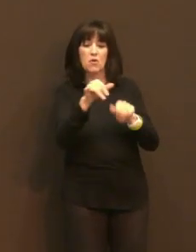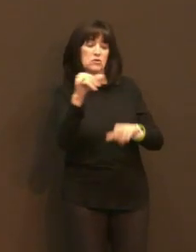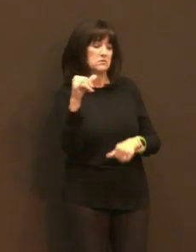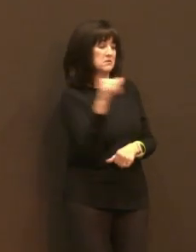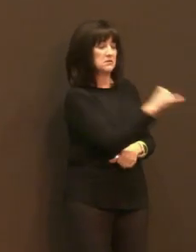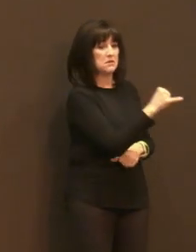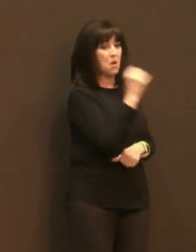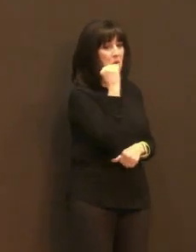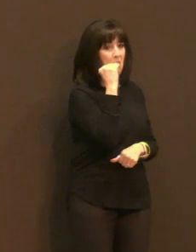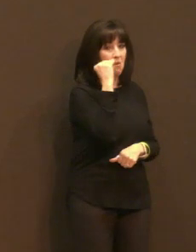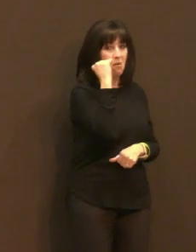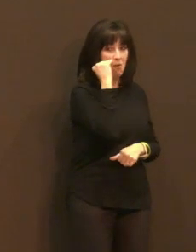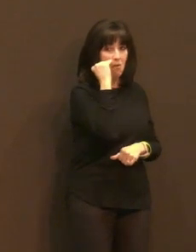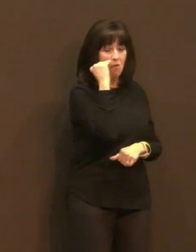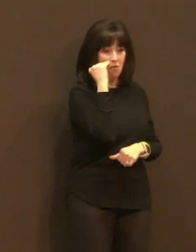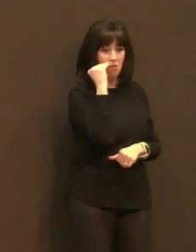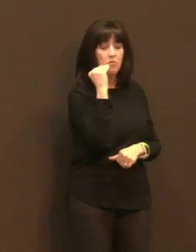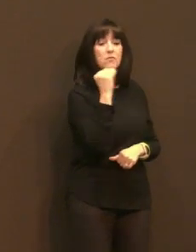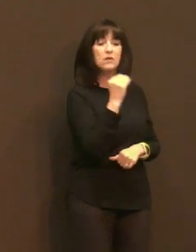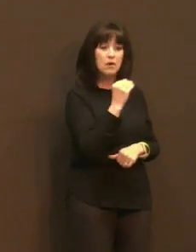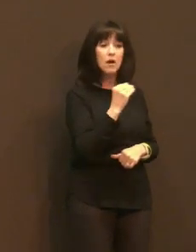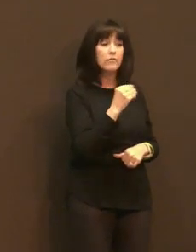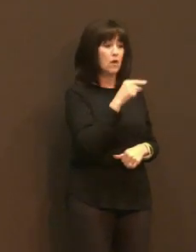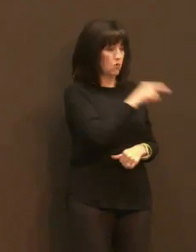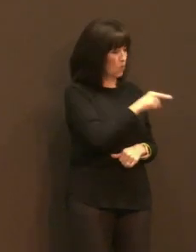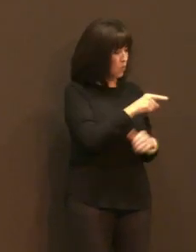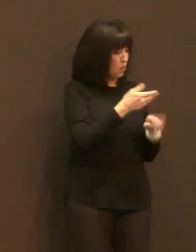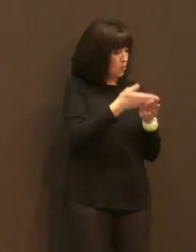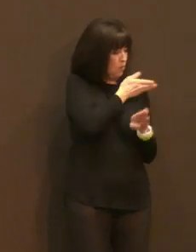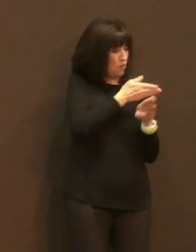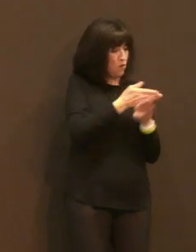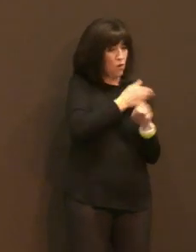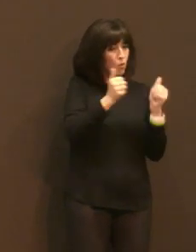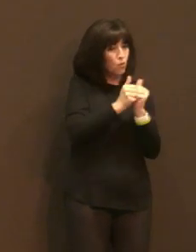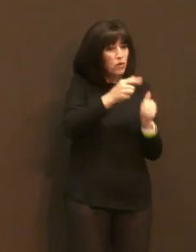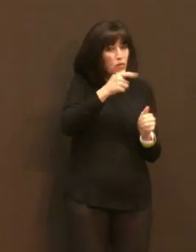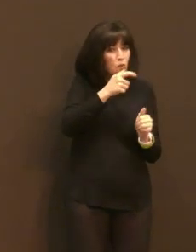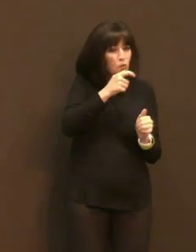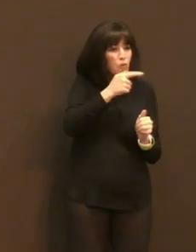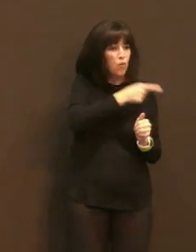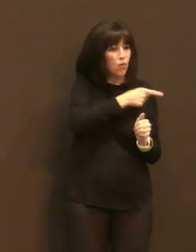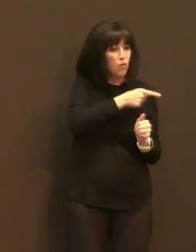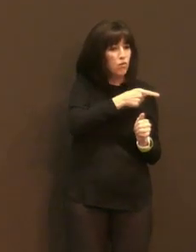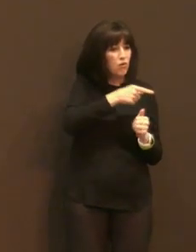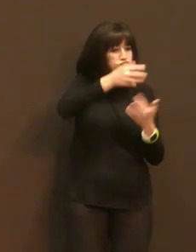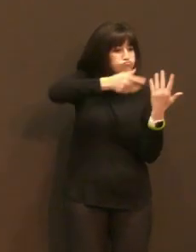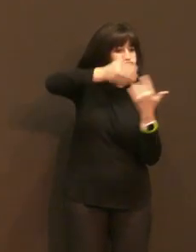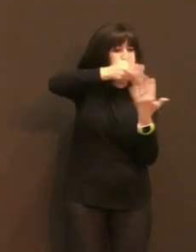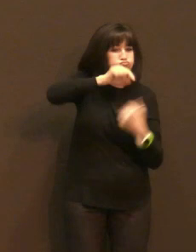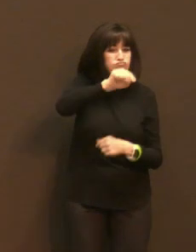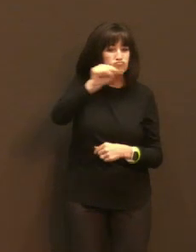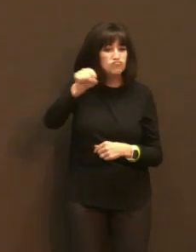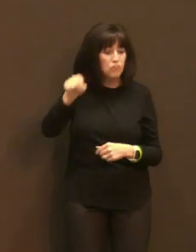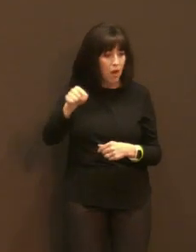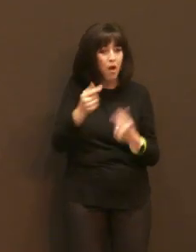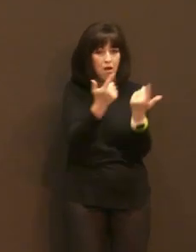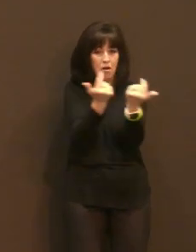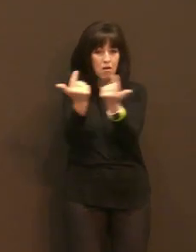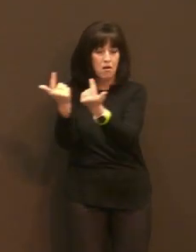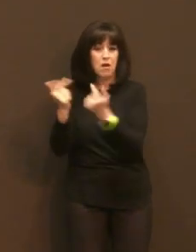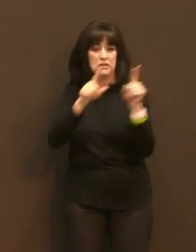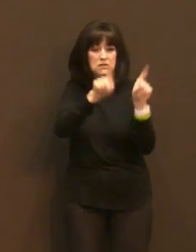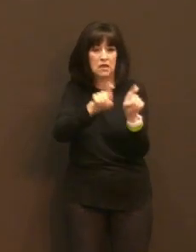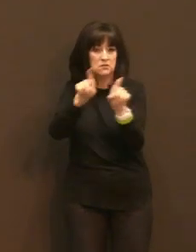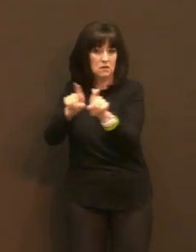and tracking down people that might have come in contact with that person, and then further isolate and quarantine